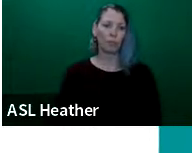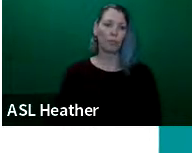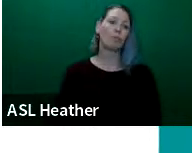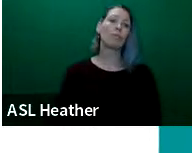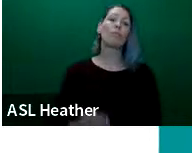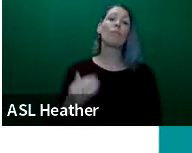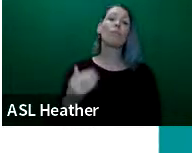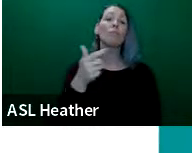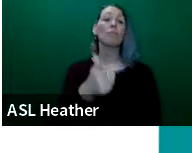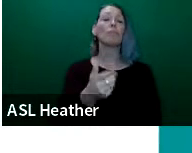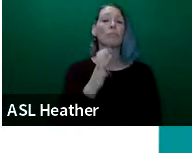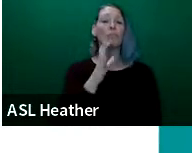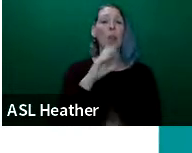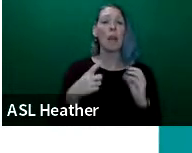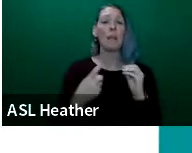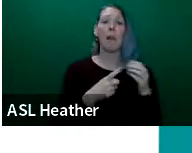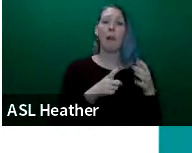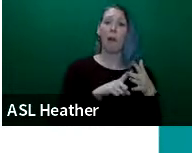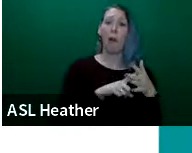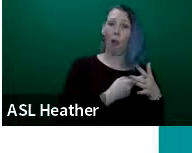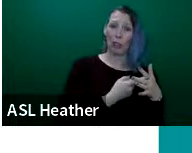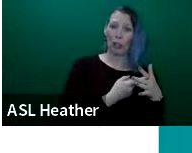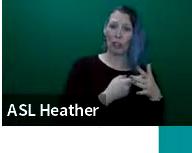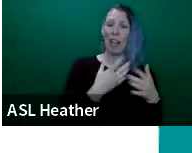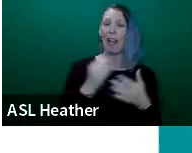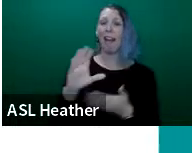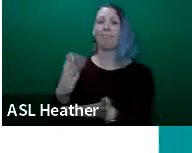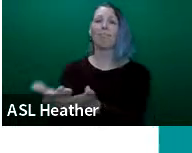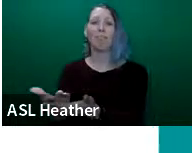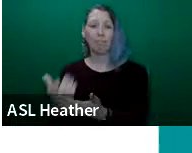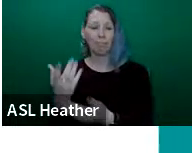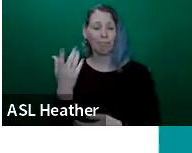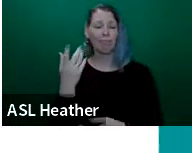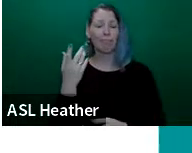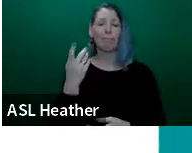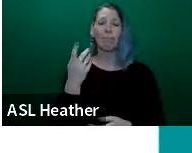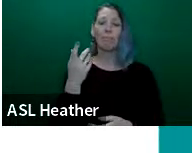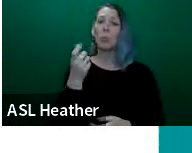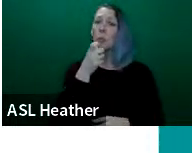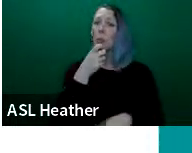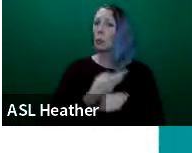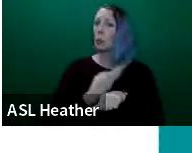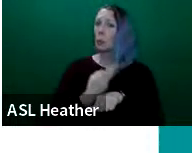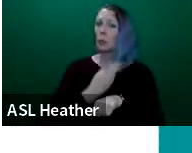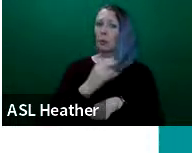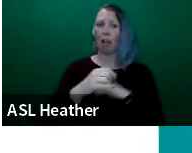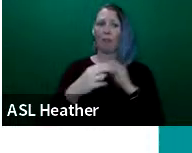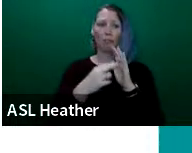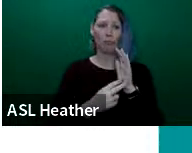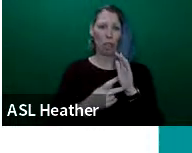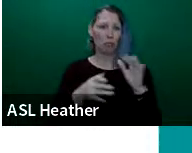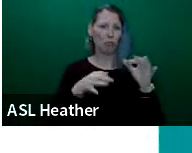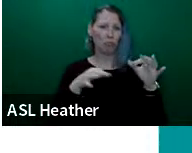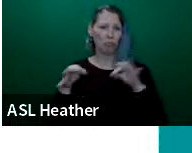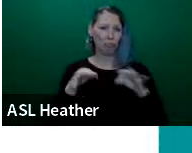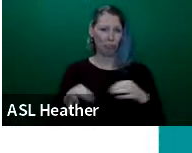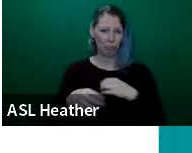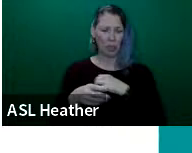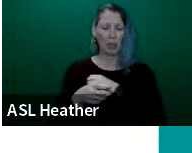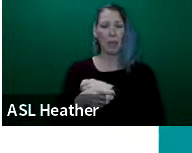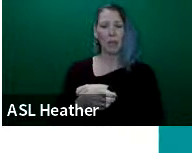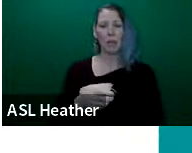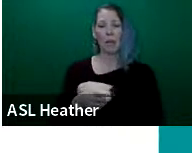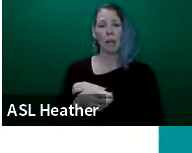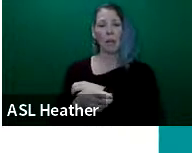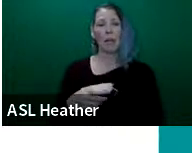So here I want to talk about origin and destination patterns of who use the Interstate Bridge. So I'm going to walk you through the graphic here. So we've kind of